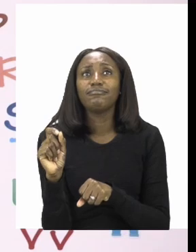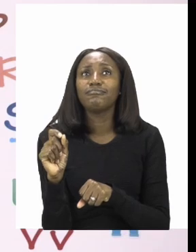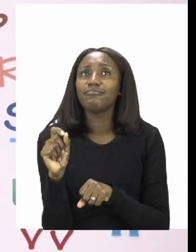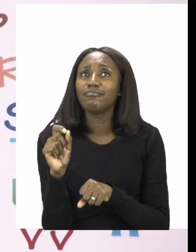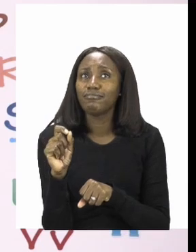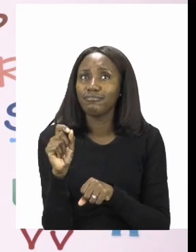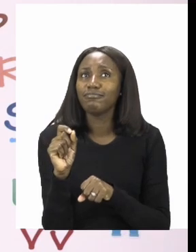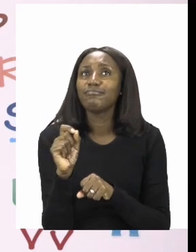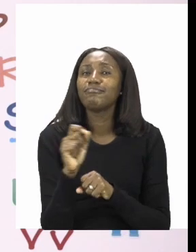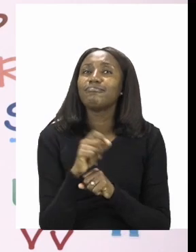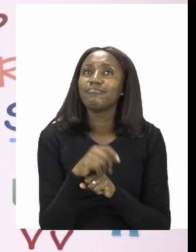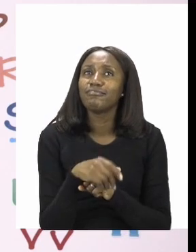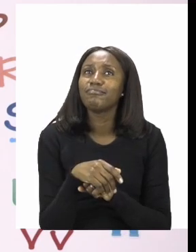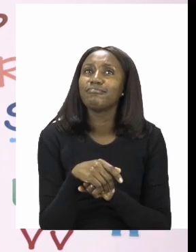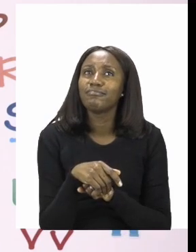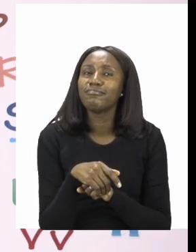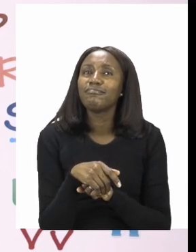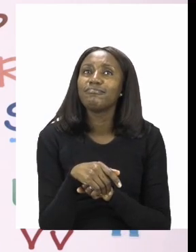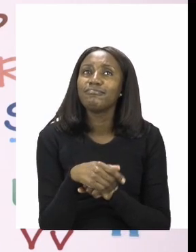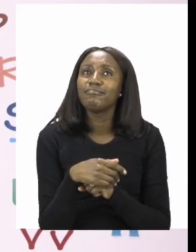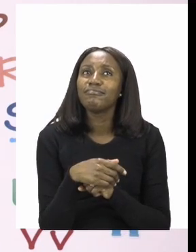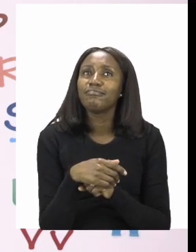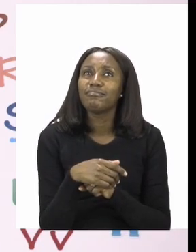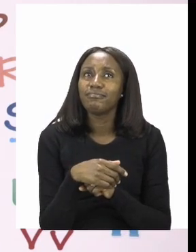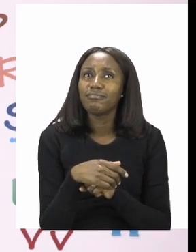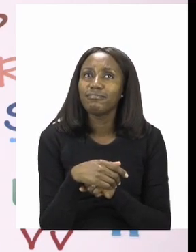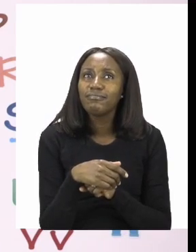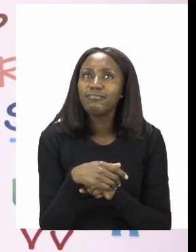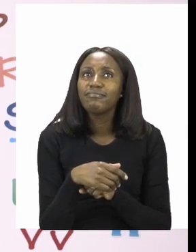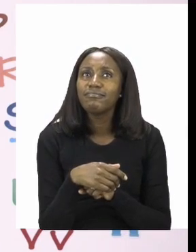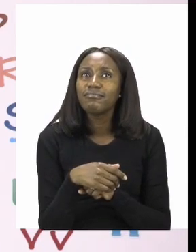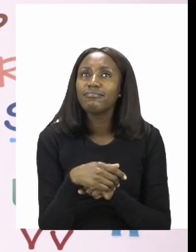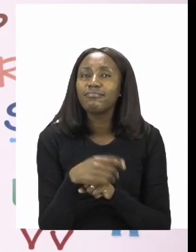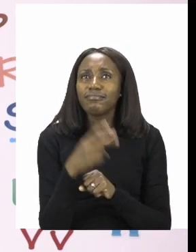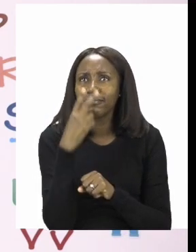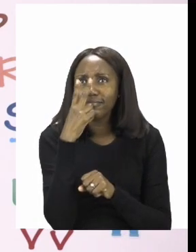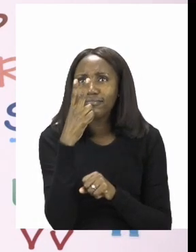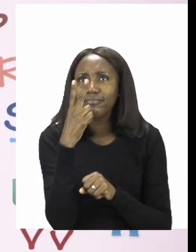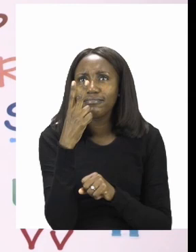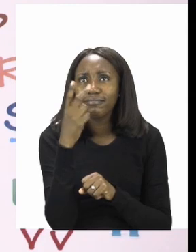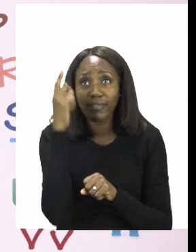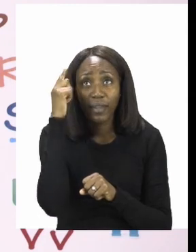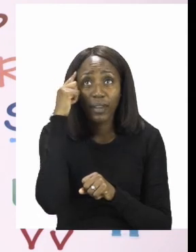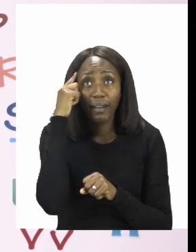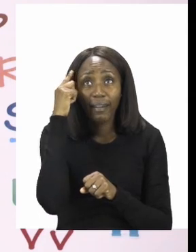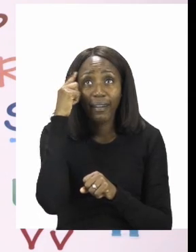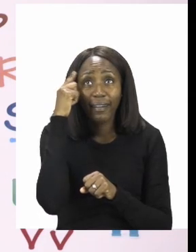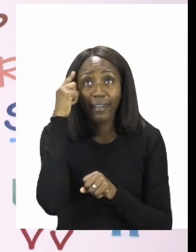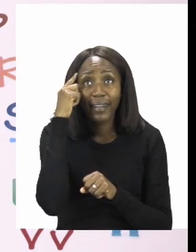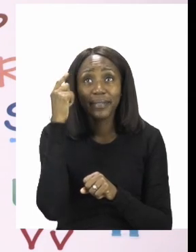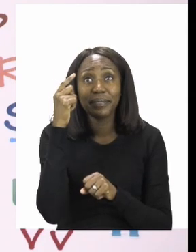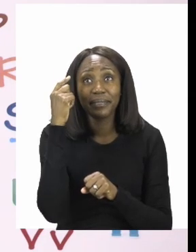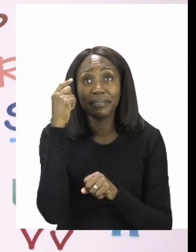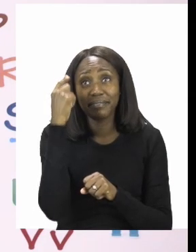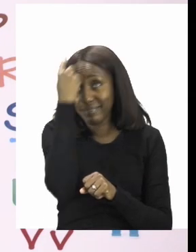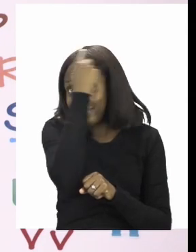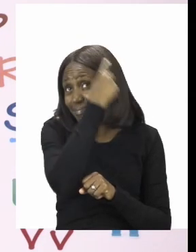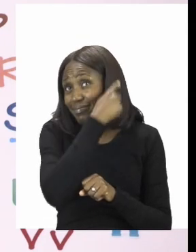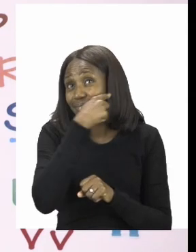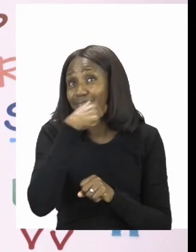then circle it. So we can see that the first picture we have is of a